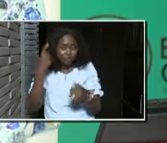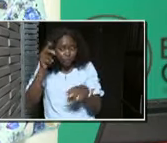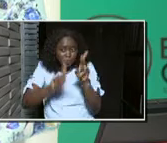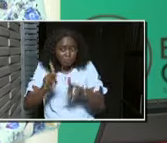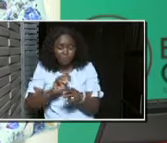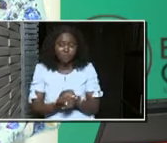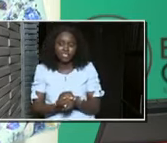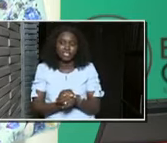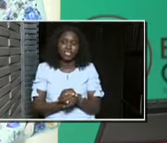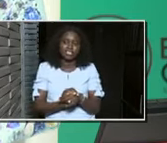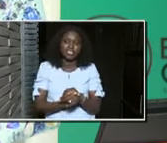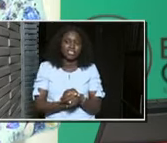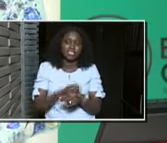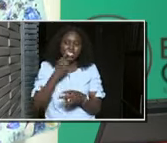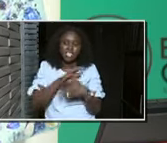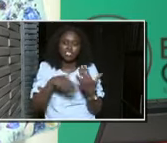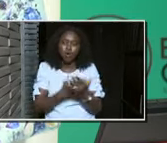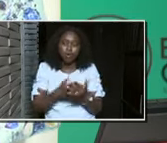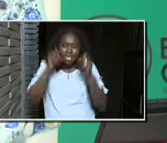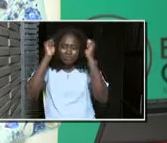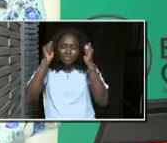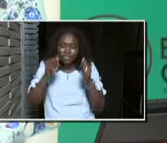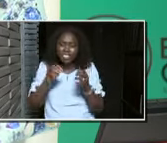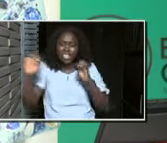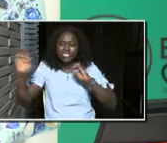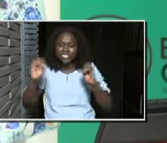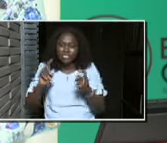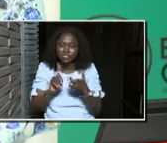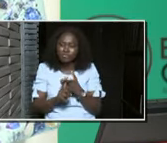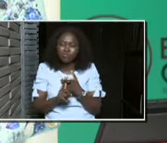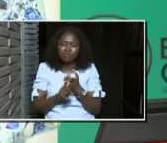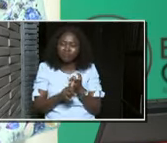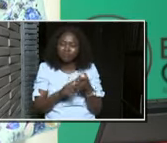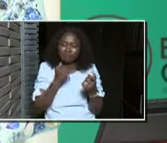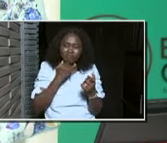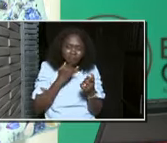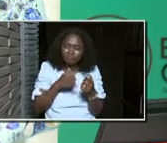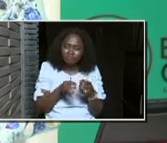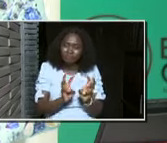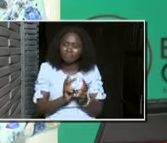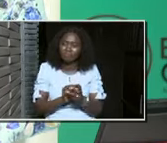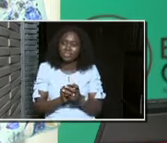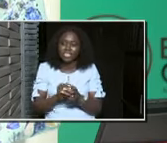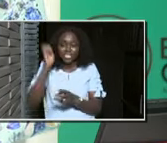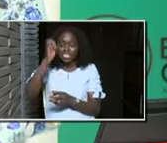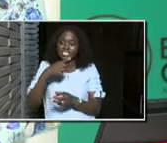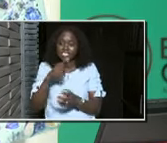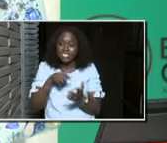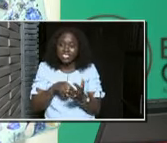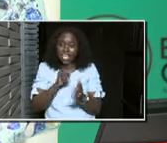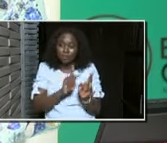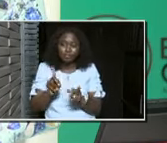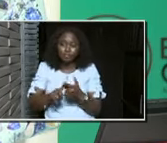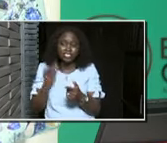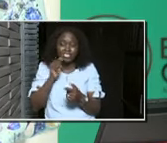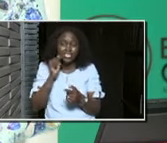I quote, the whole admission exercise into a racket. He was reported as saying this according to the Daily Post. In 2006,